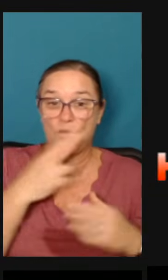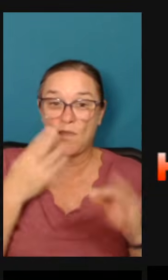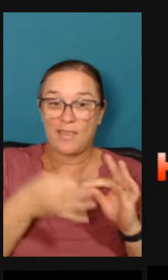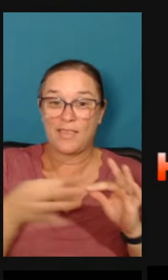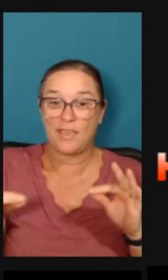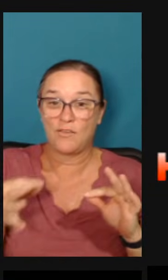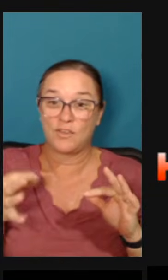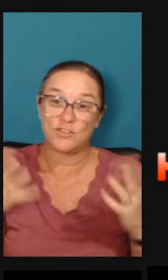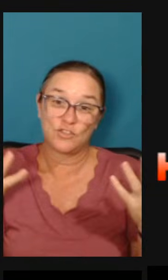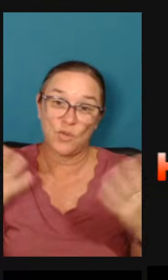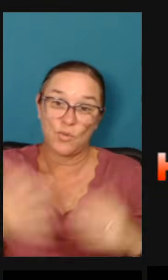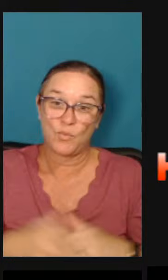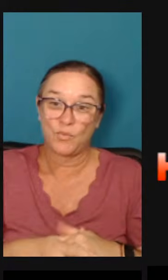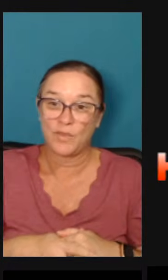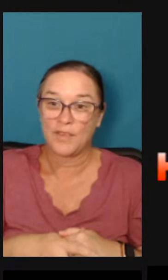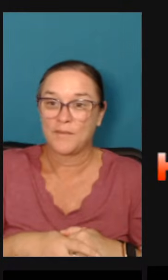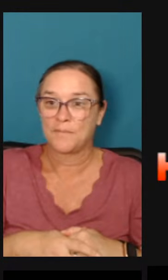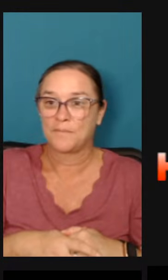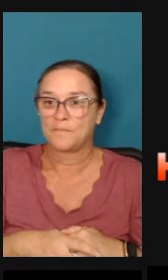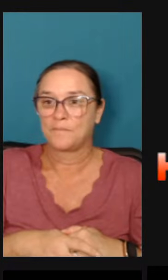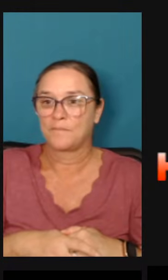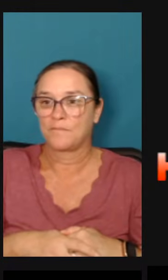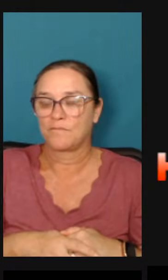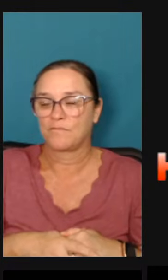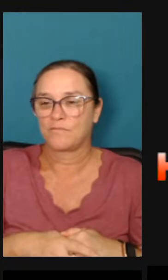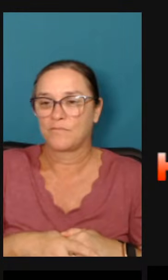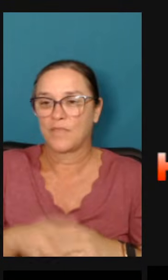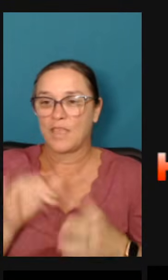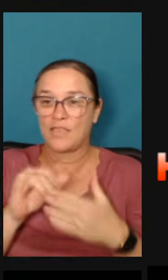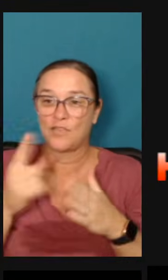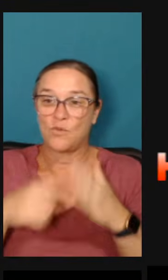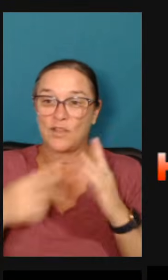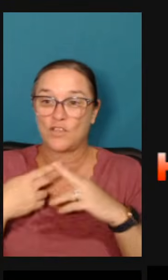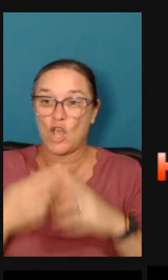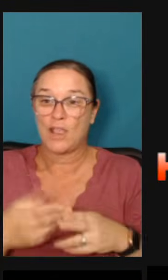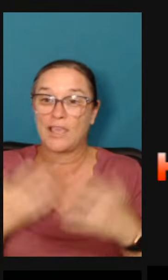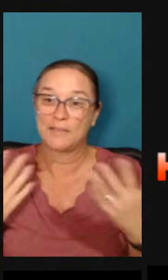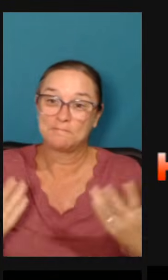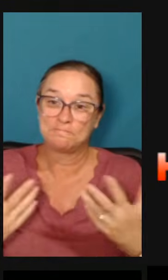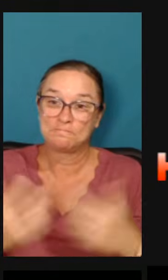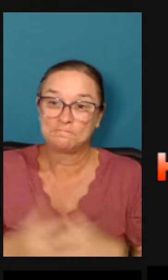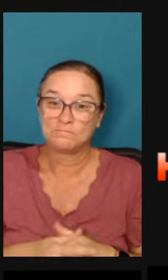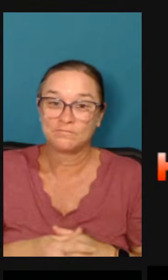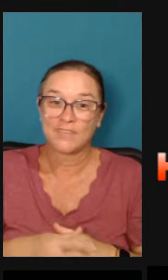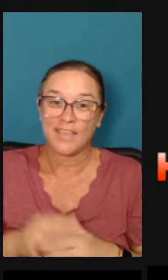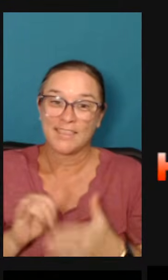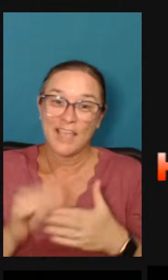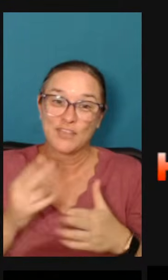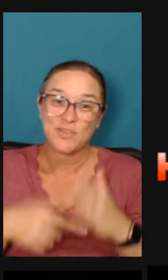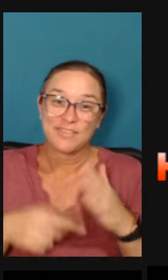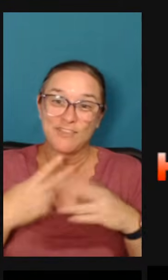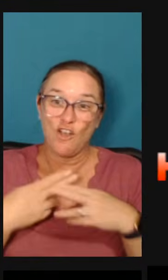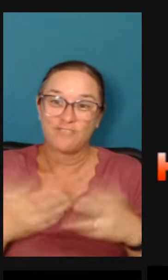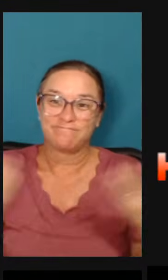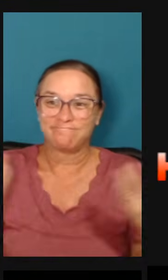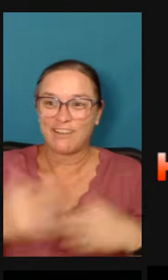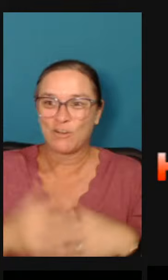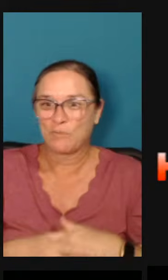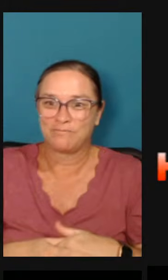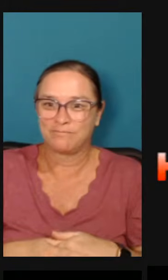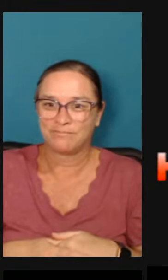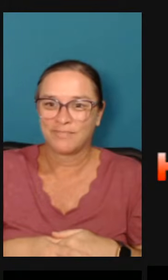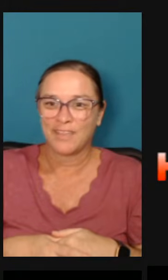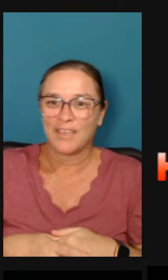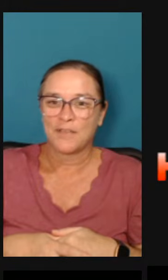phenomena. So, right. That's what he's calling it. That might be. That's probably what it's called. That's what it's called. Yeah. Yeah.